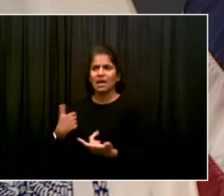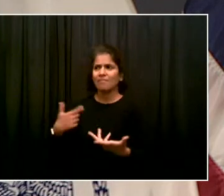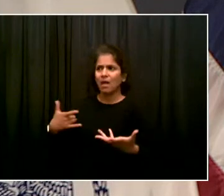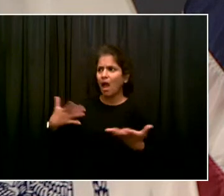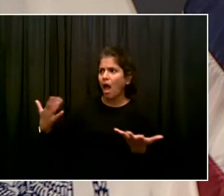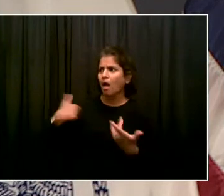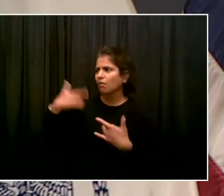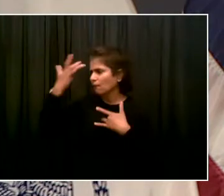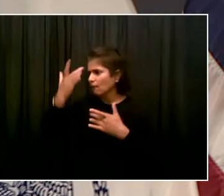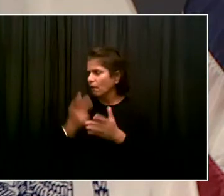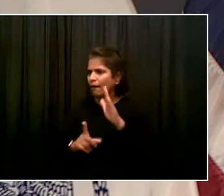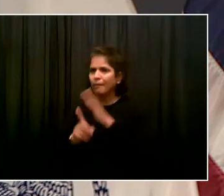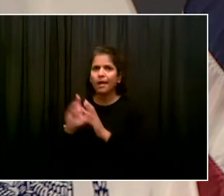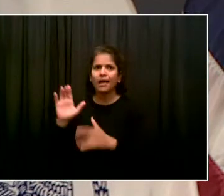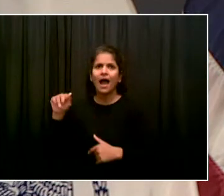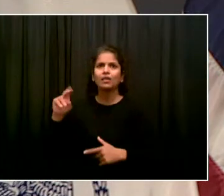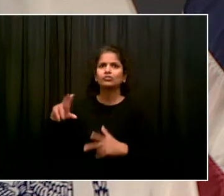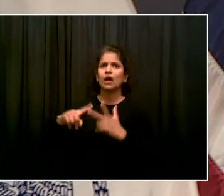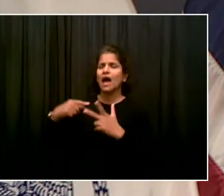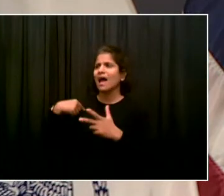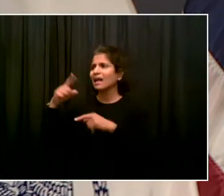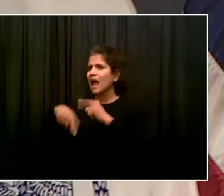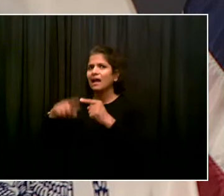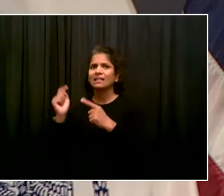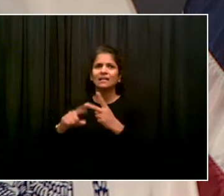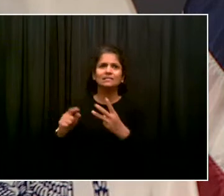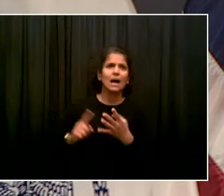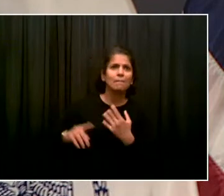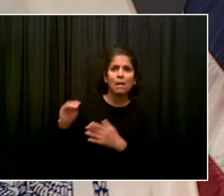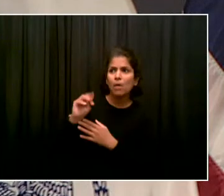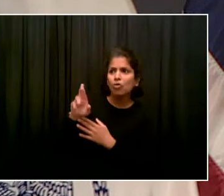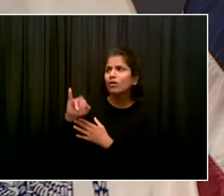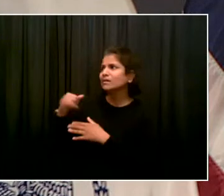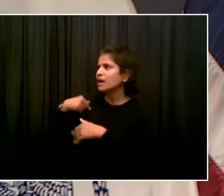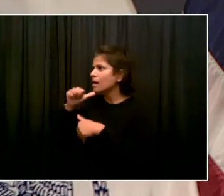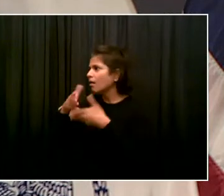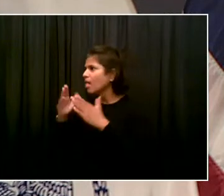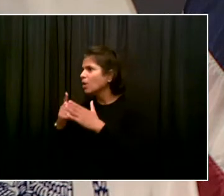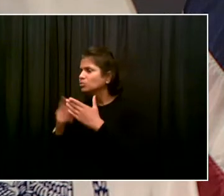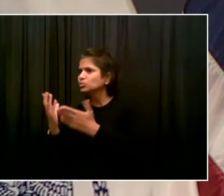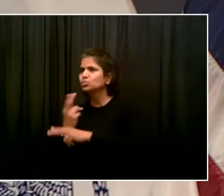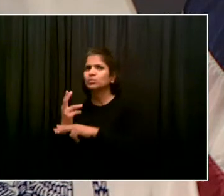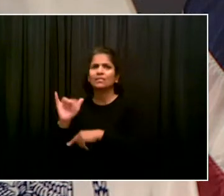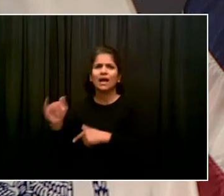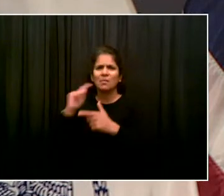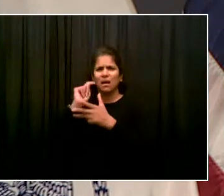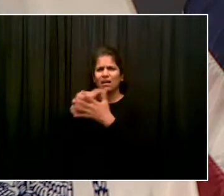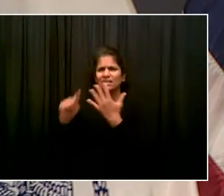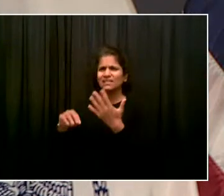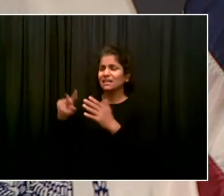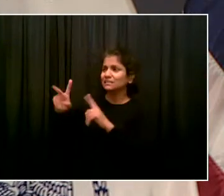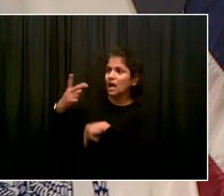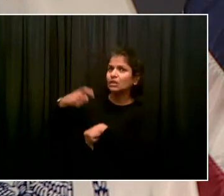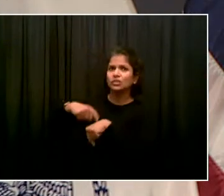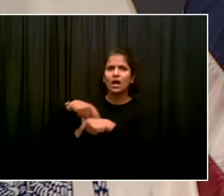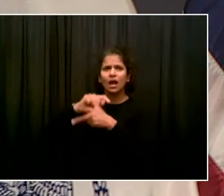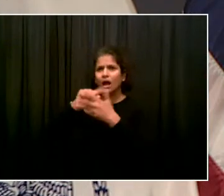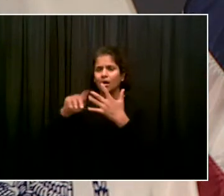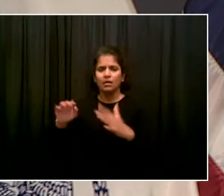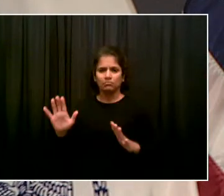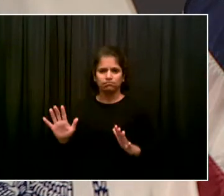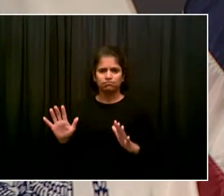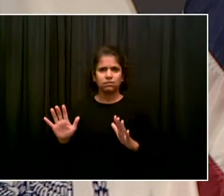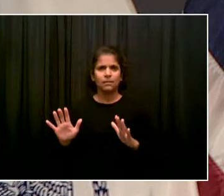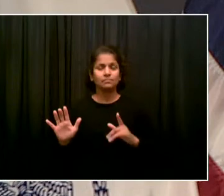unless they get a second opinion. They're all like crazed, and it's heartbreaking to hear their stories. Right, and Marcia, it